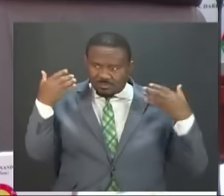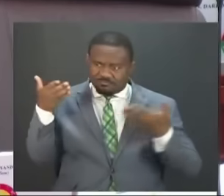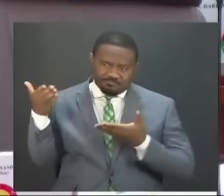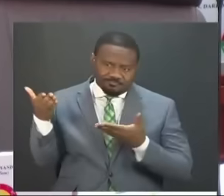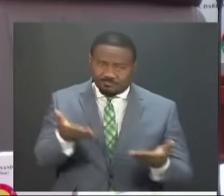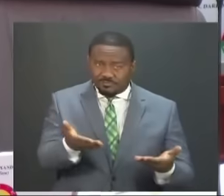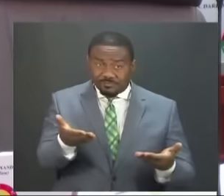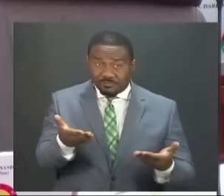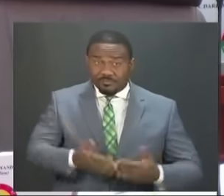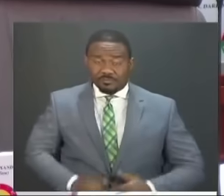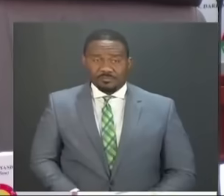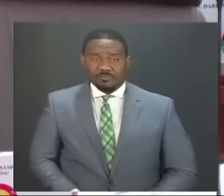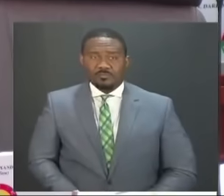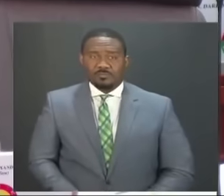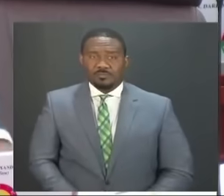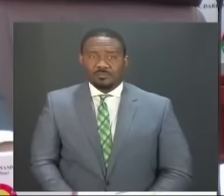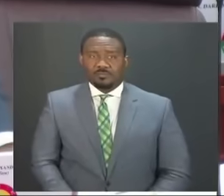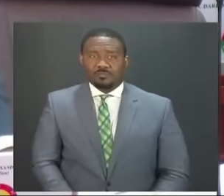when indeed